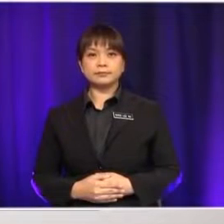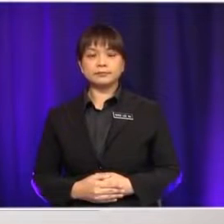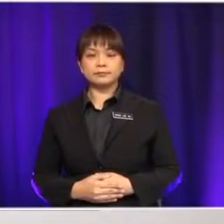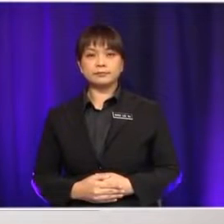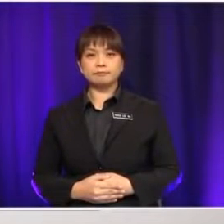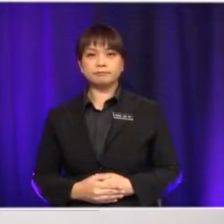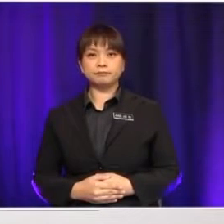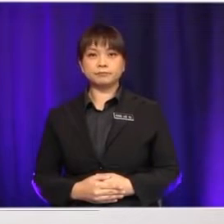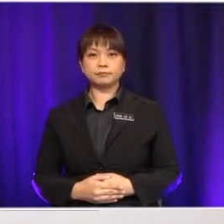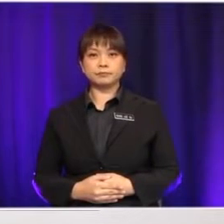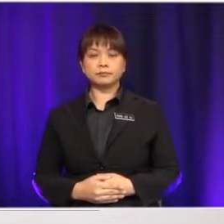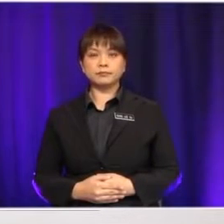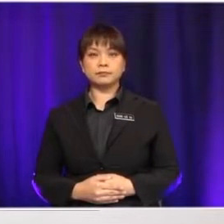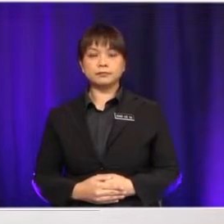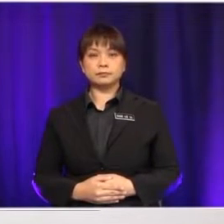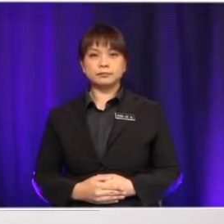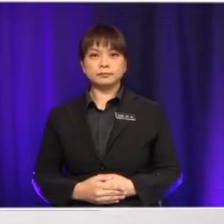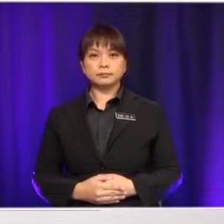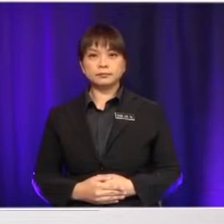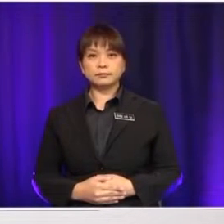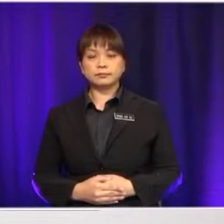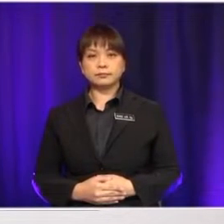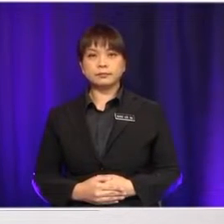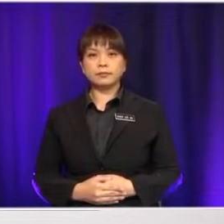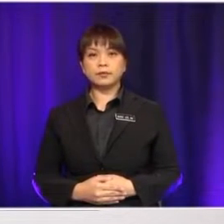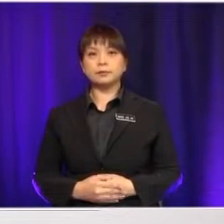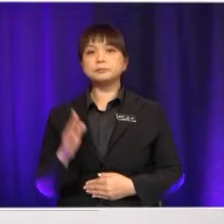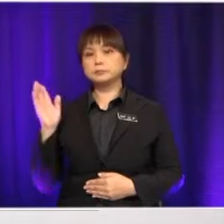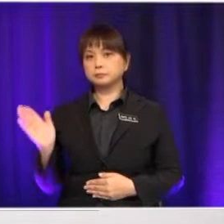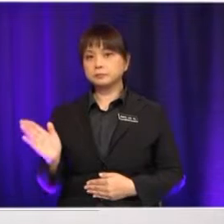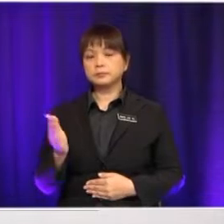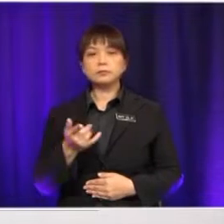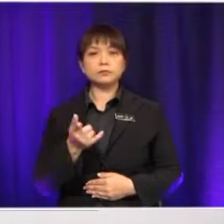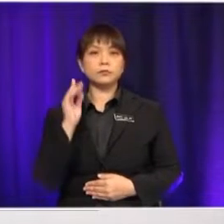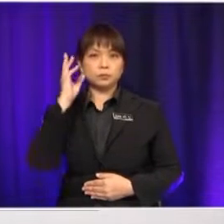ready? Okay, all right. Does anyone of you would like to start on this?